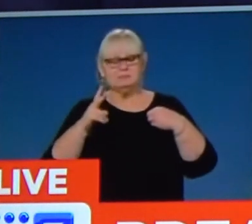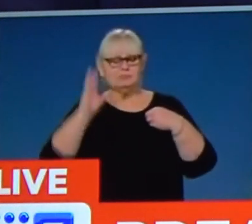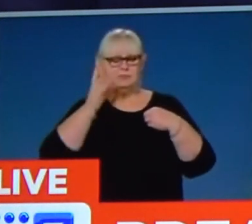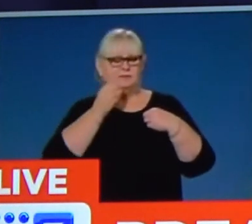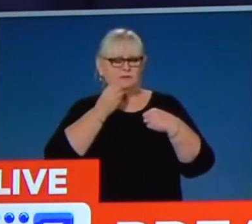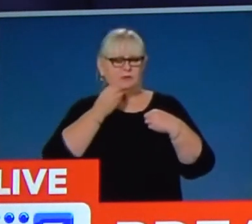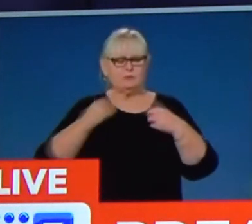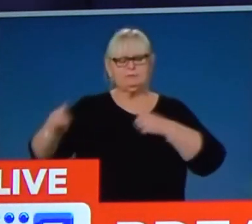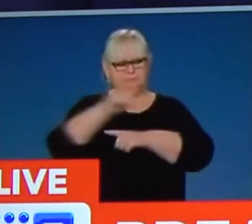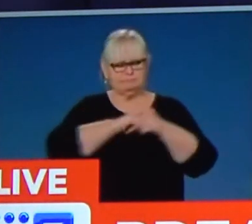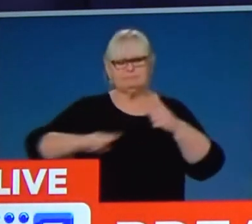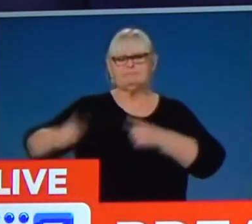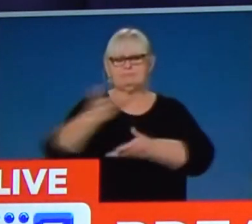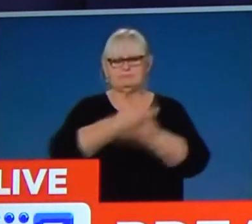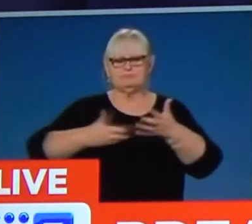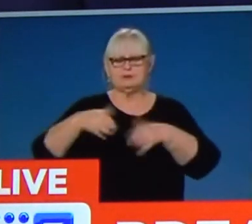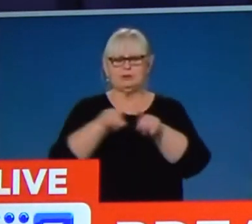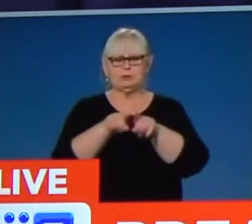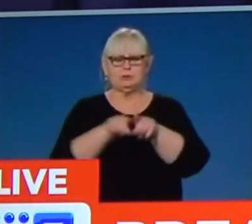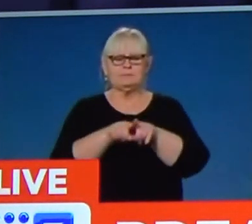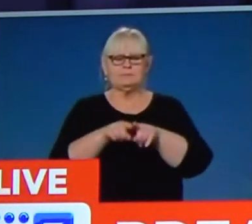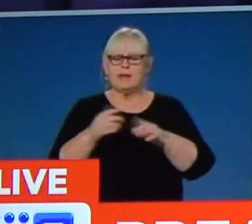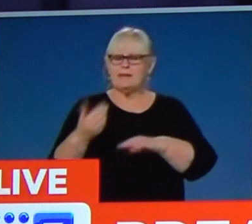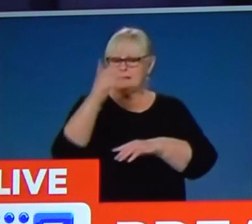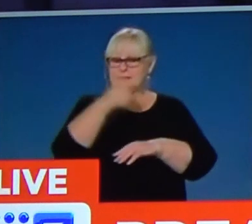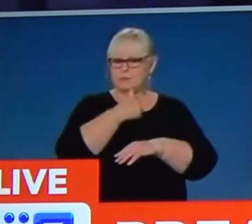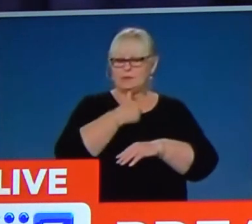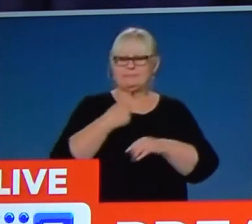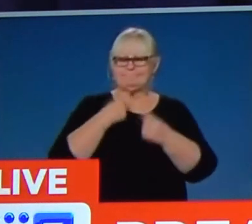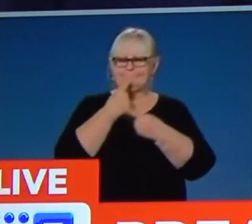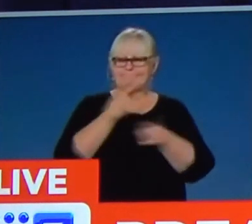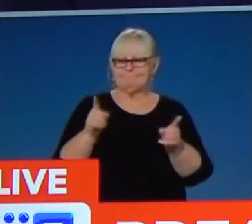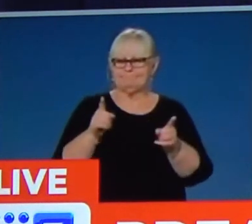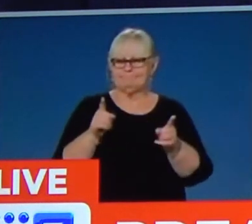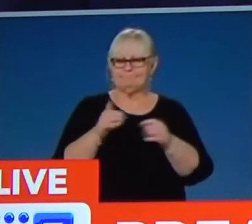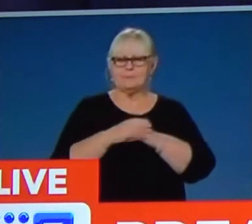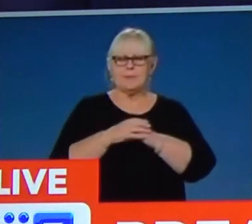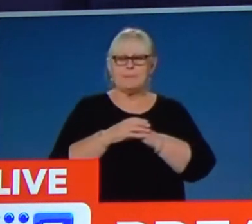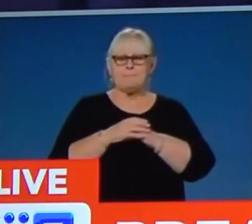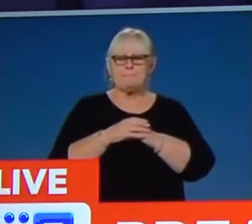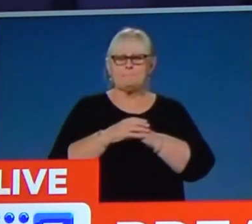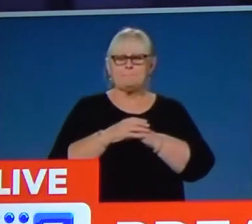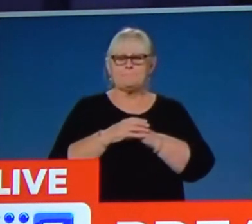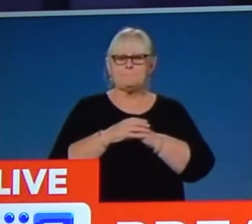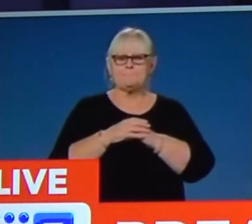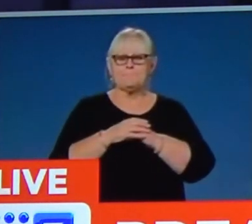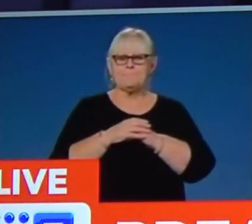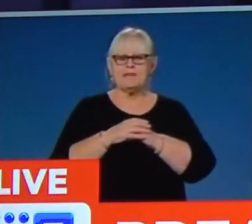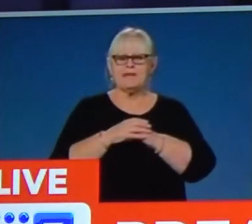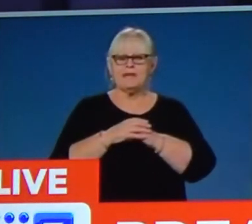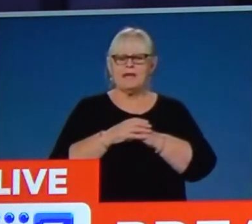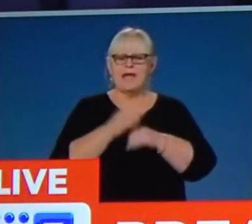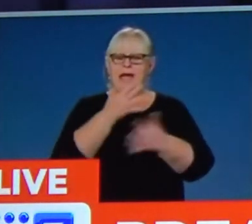that. Earlier today, I reminded you in our earlier media conference that the